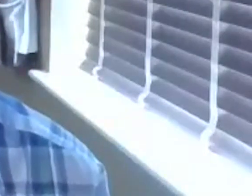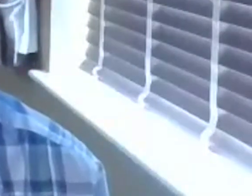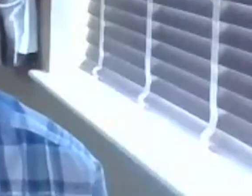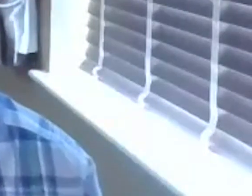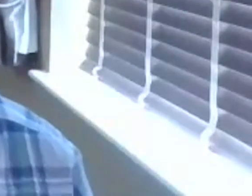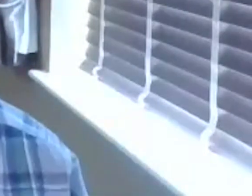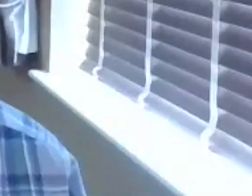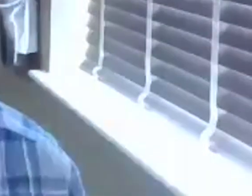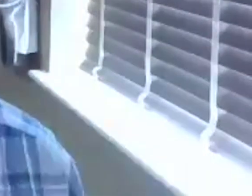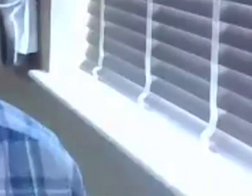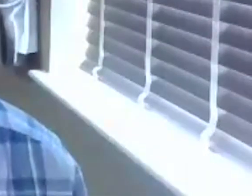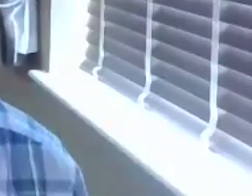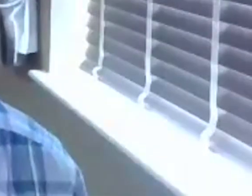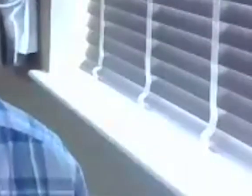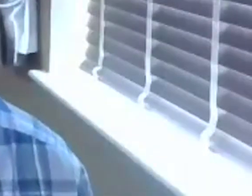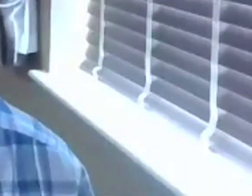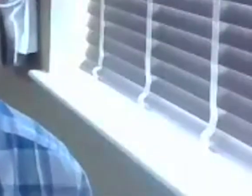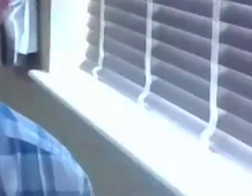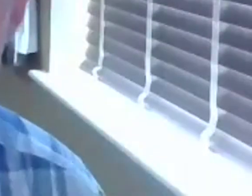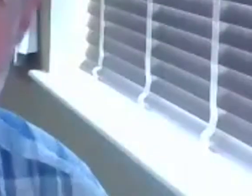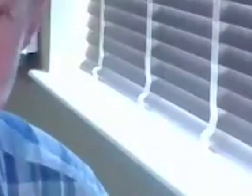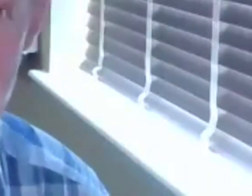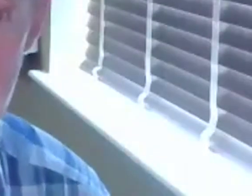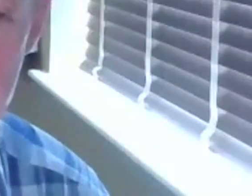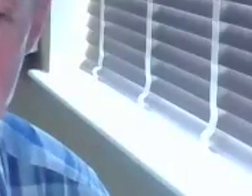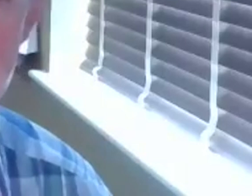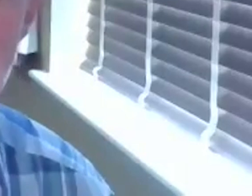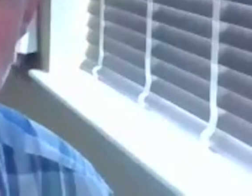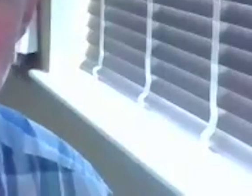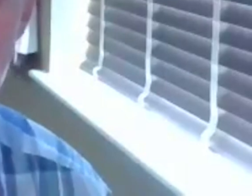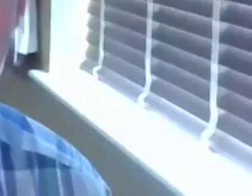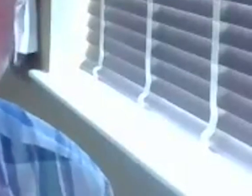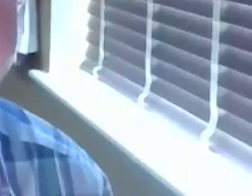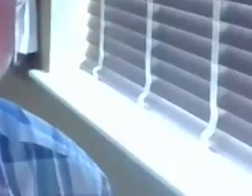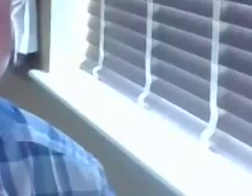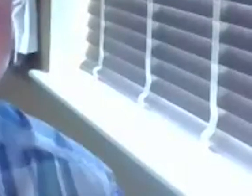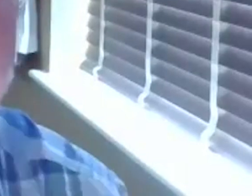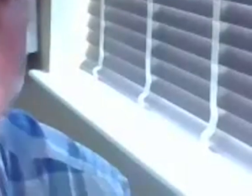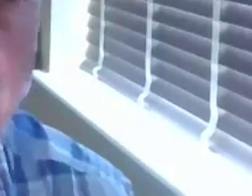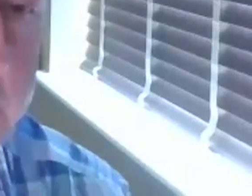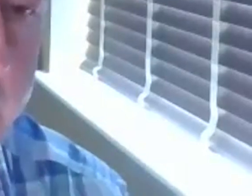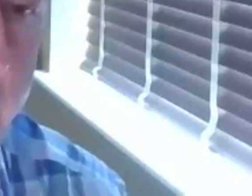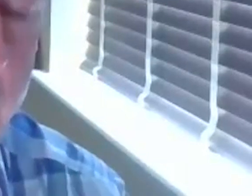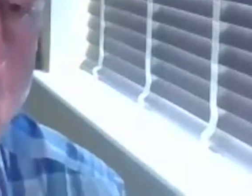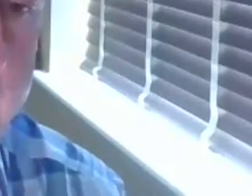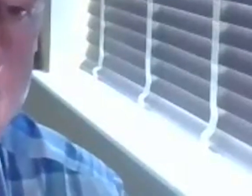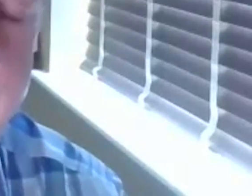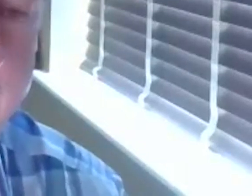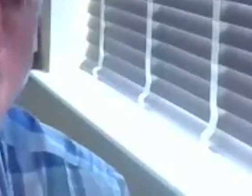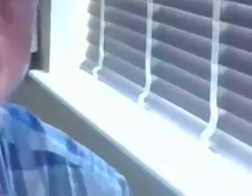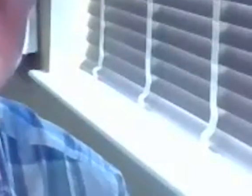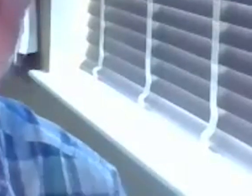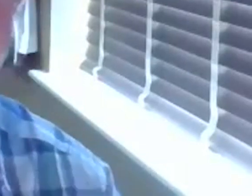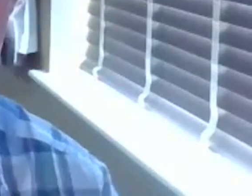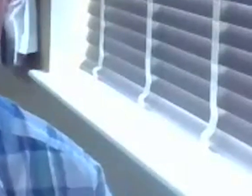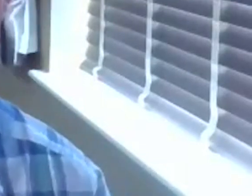difficulties, but who are speaking more than English. And it is a very difficult area, actually, because really things